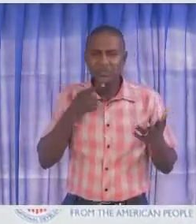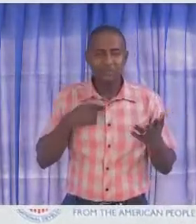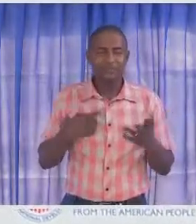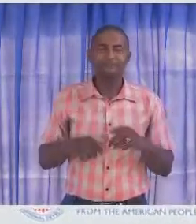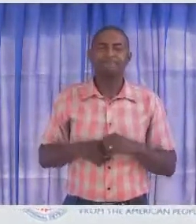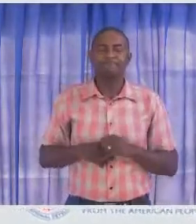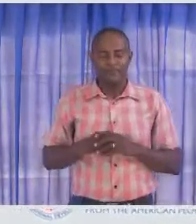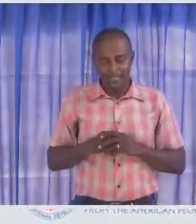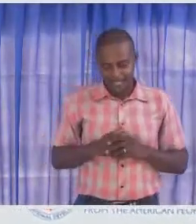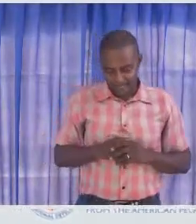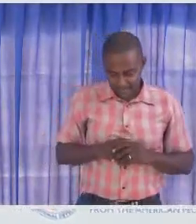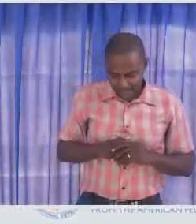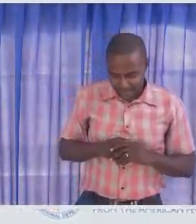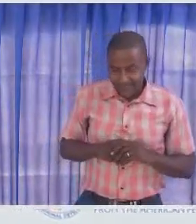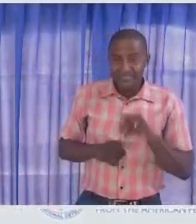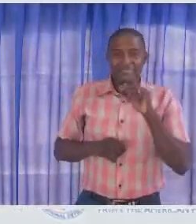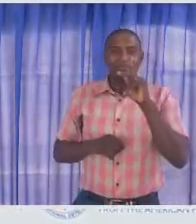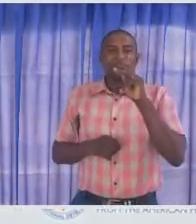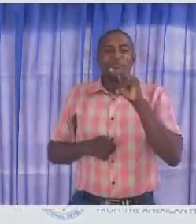Knockalva